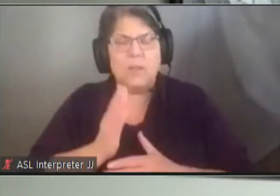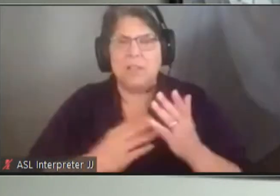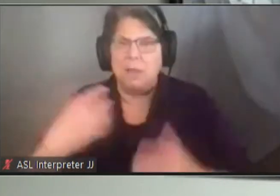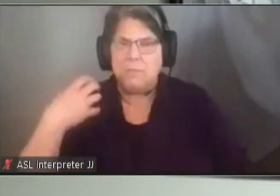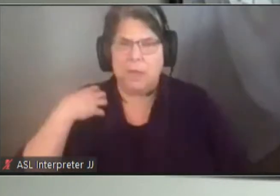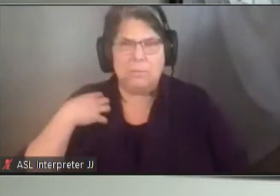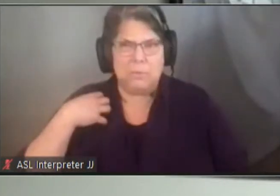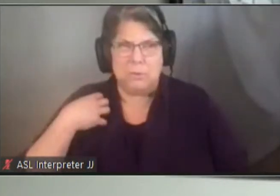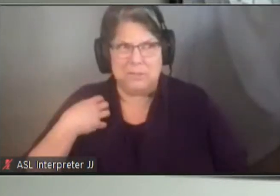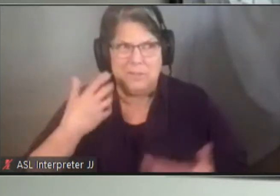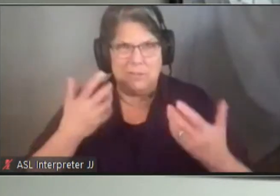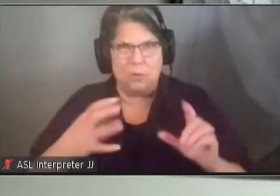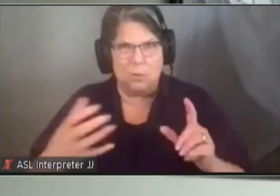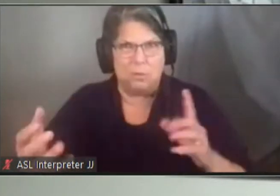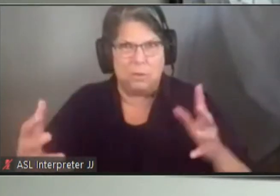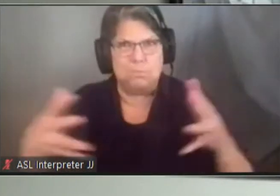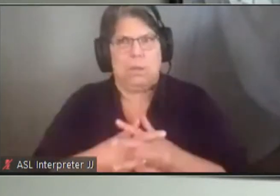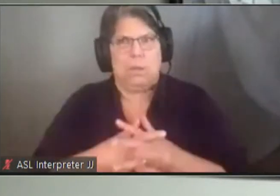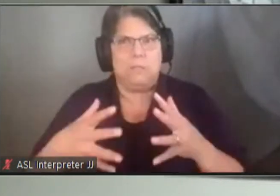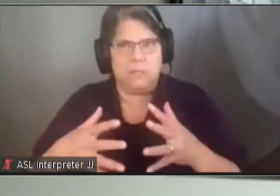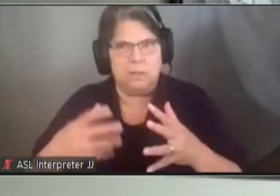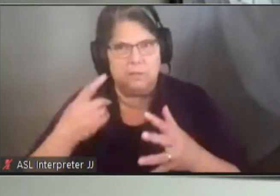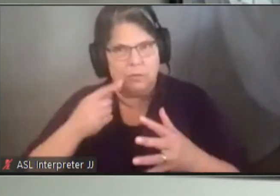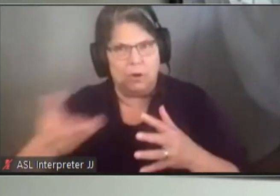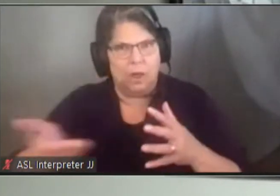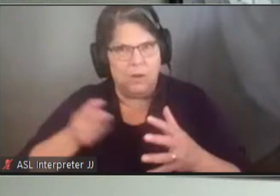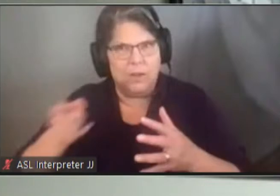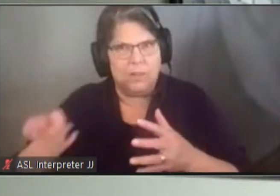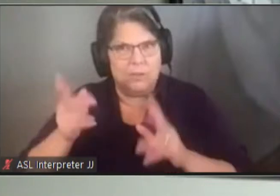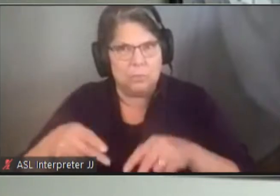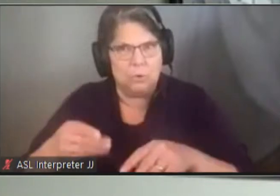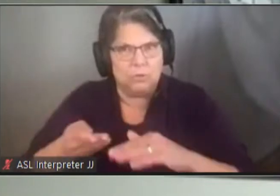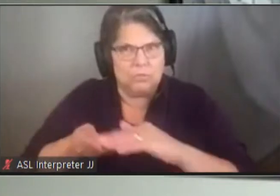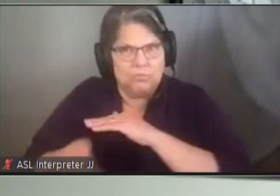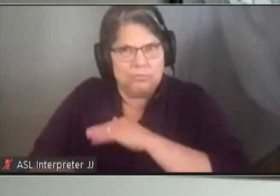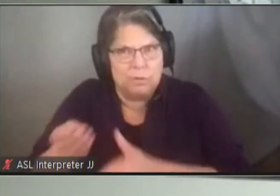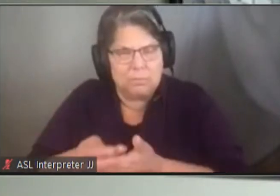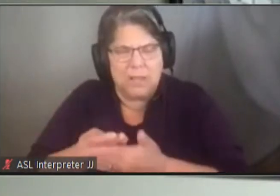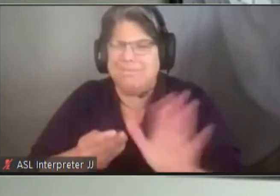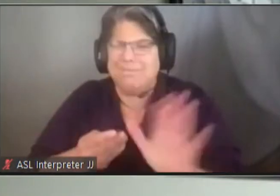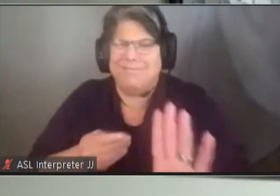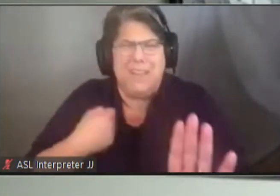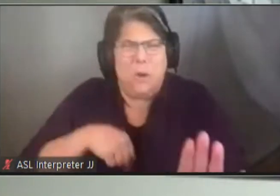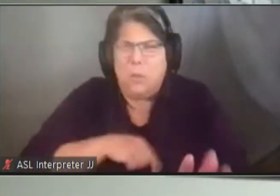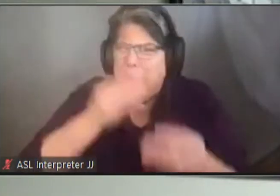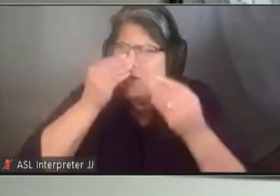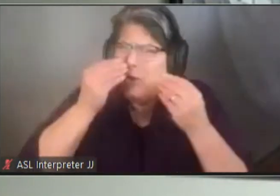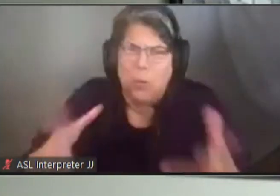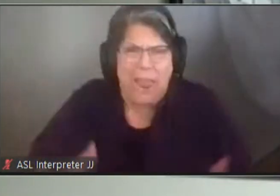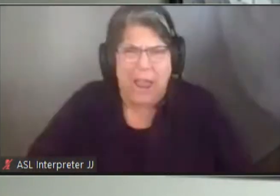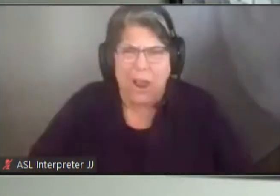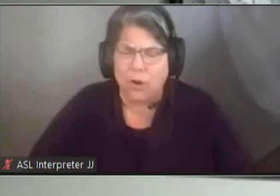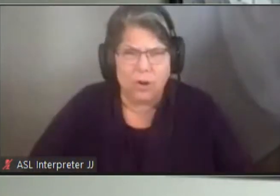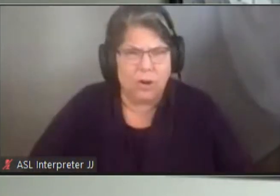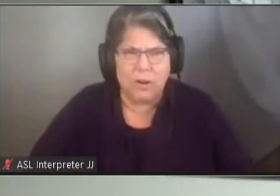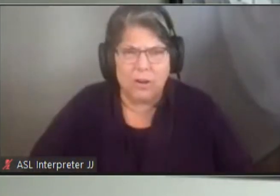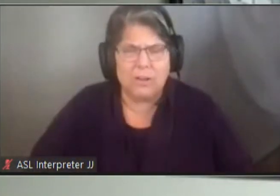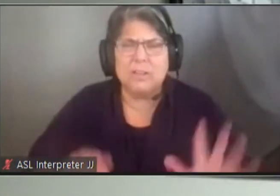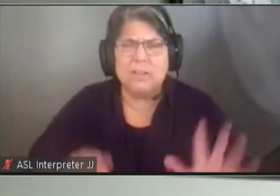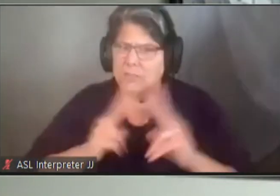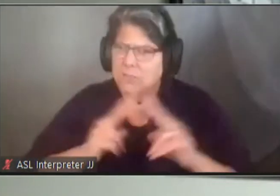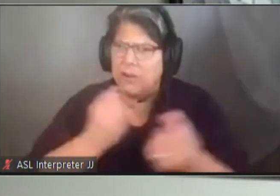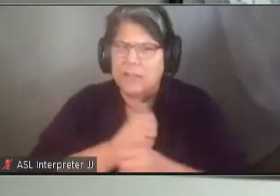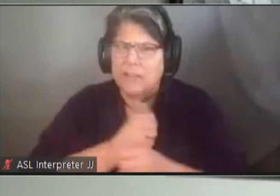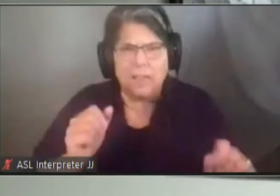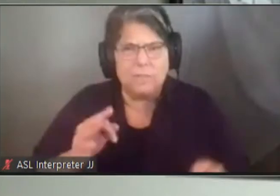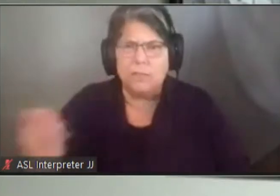about the legality of their business or whatever. We don't really care. It's a very secure process. So if people bring in a note says, you know, this